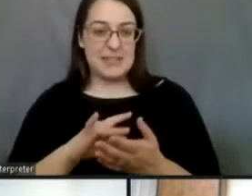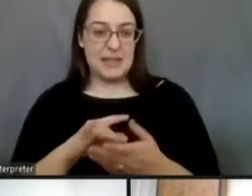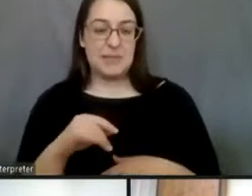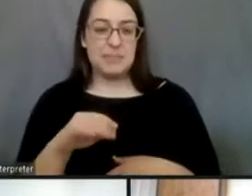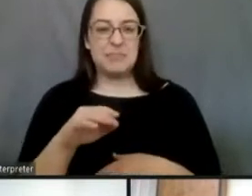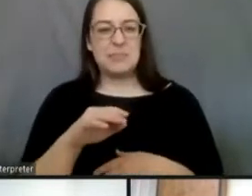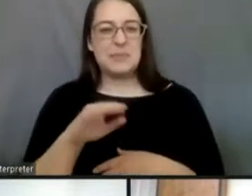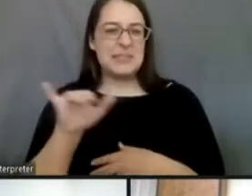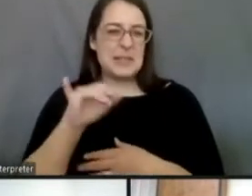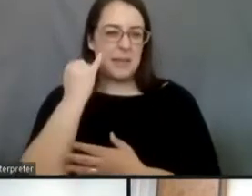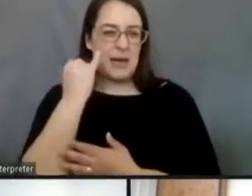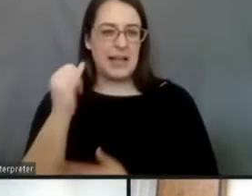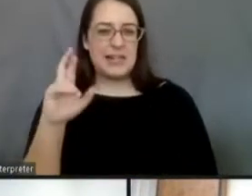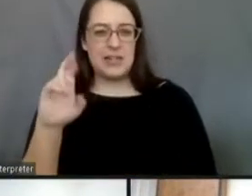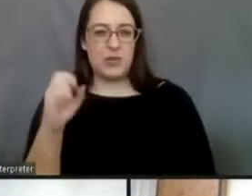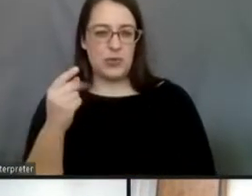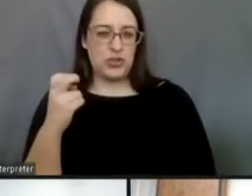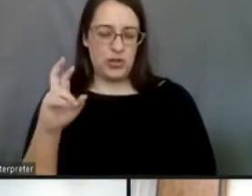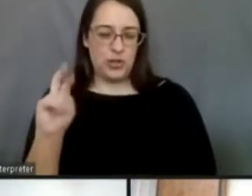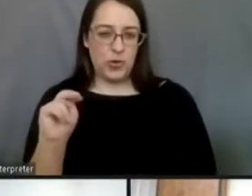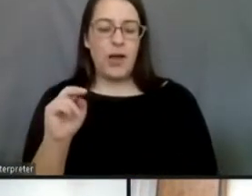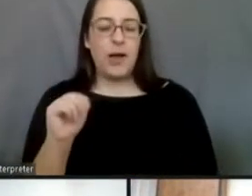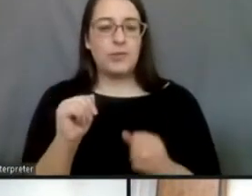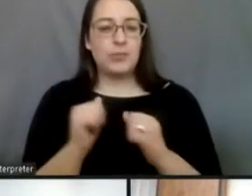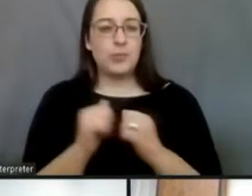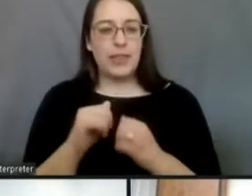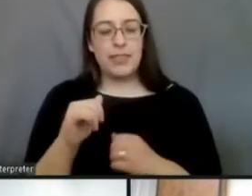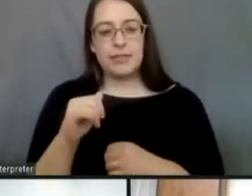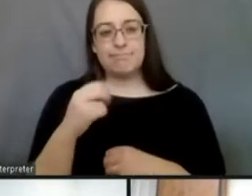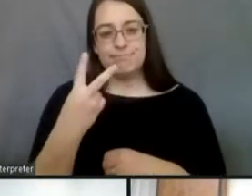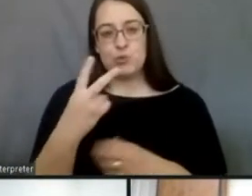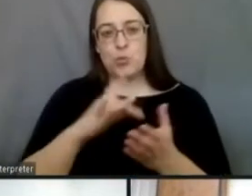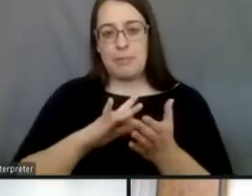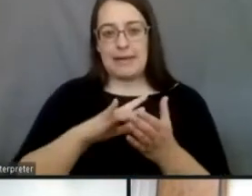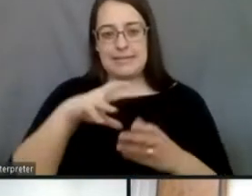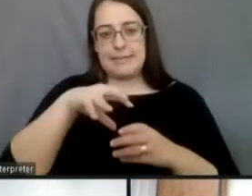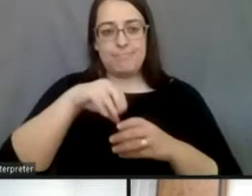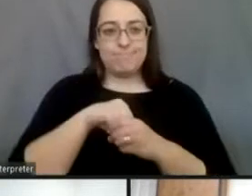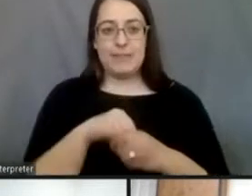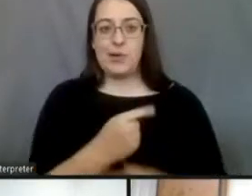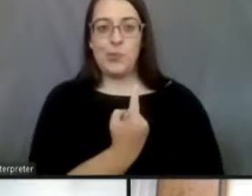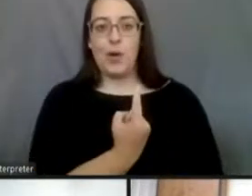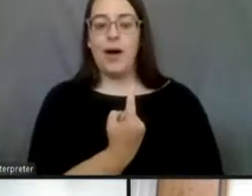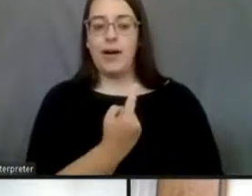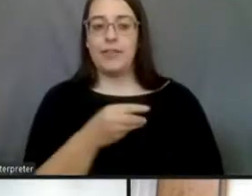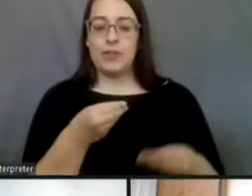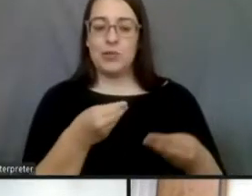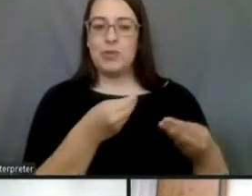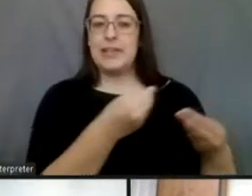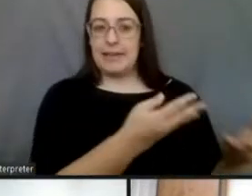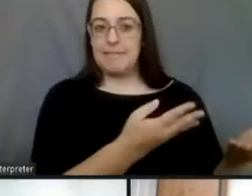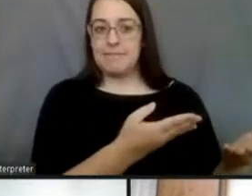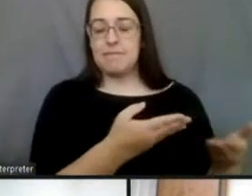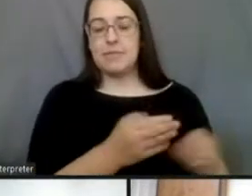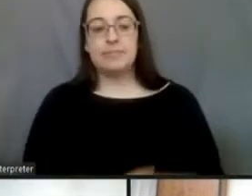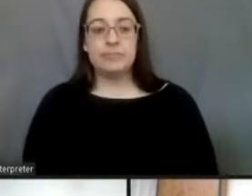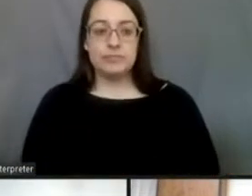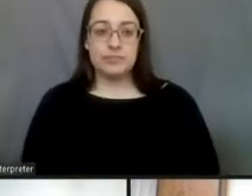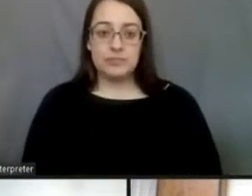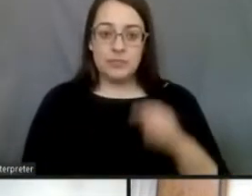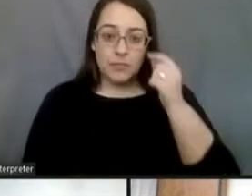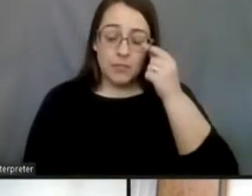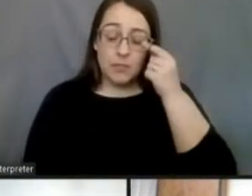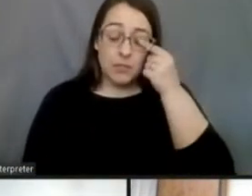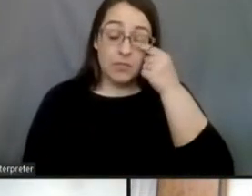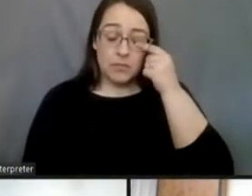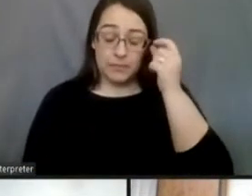to Regeneron in terms of having that two drugs in one therapy treatment option. And